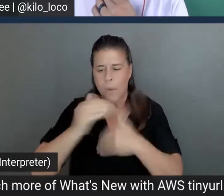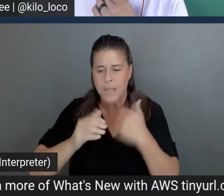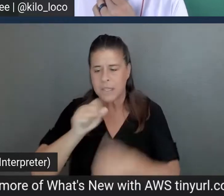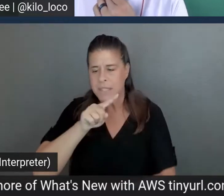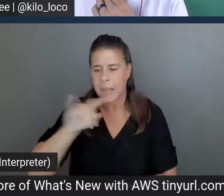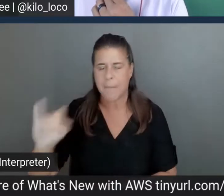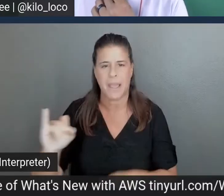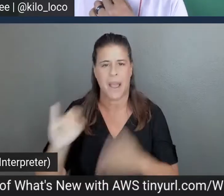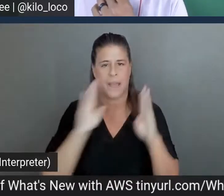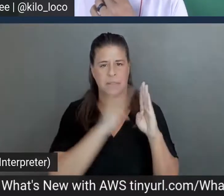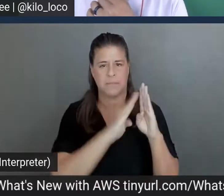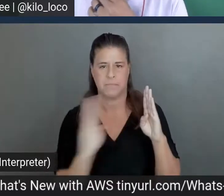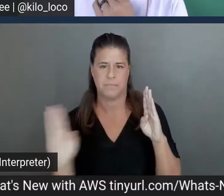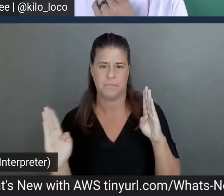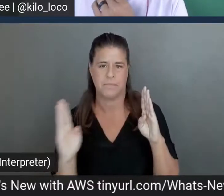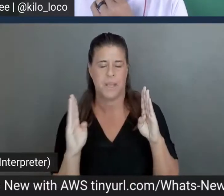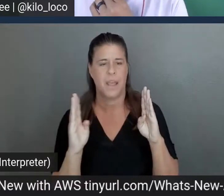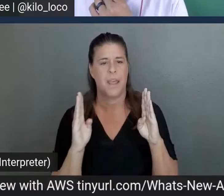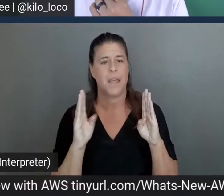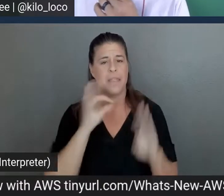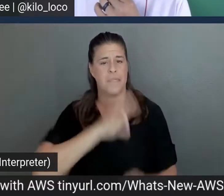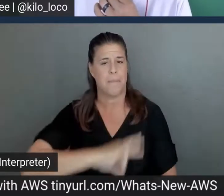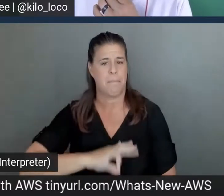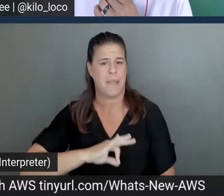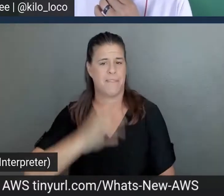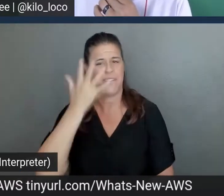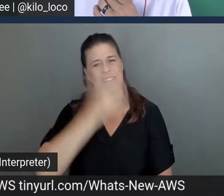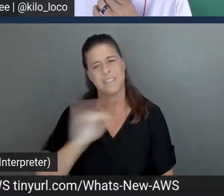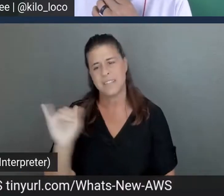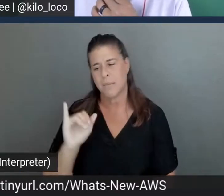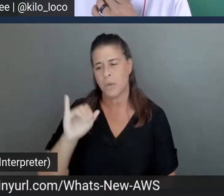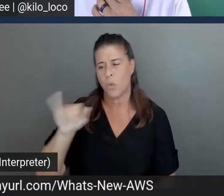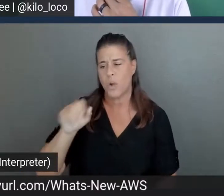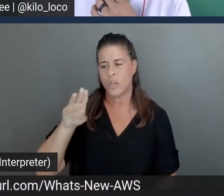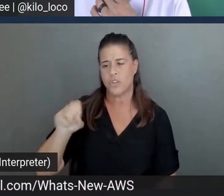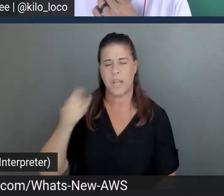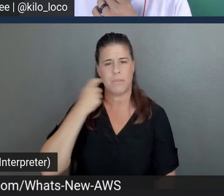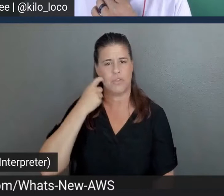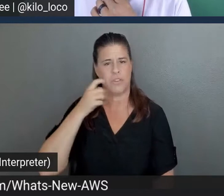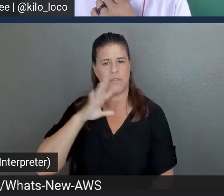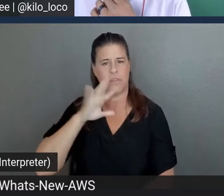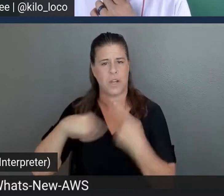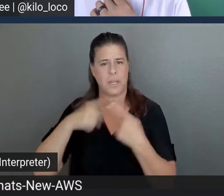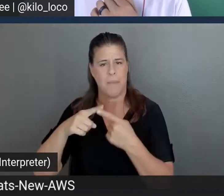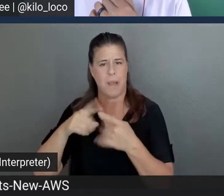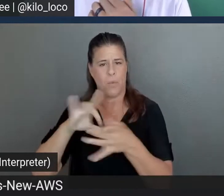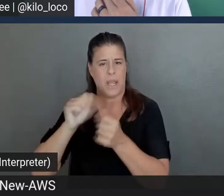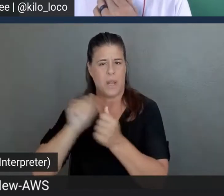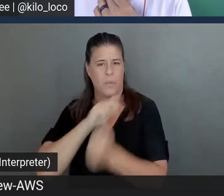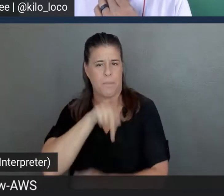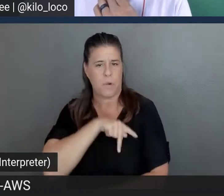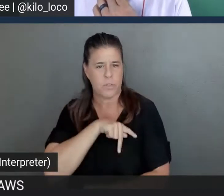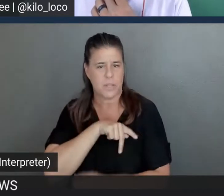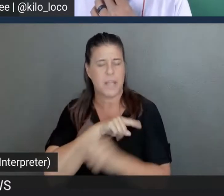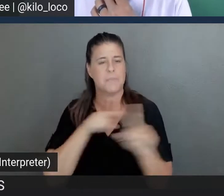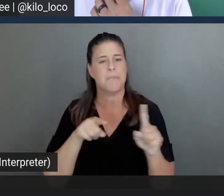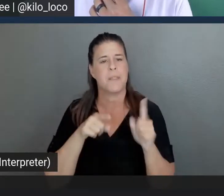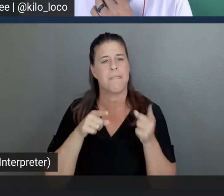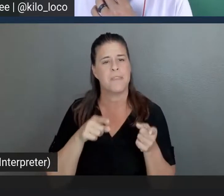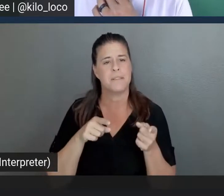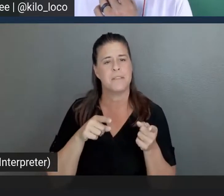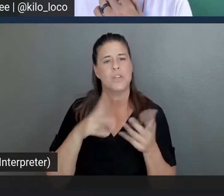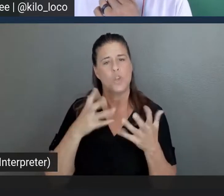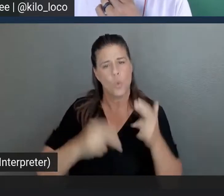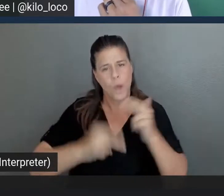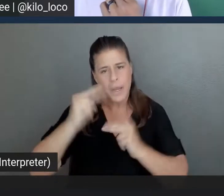APIs. And the benefits, similar to what James talked about with Personalize, is to